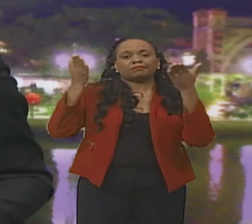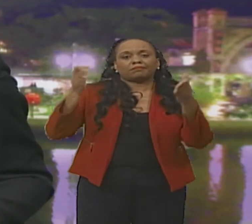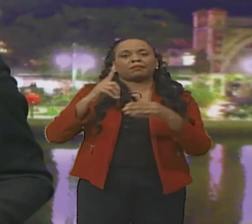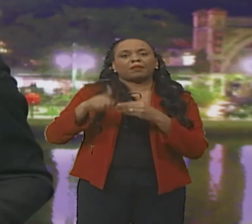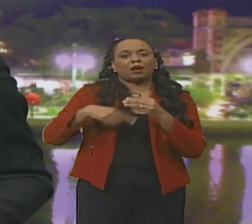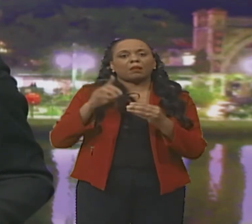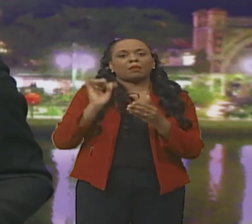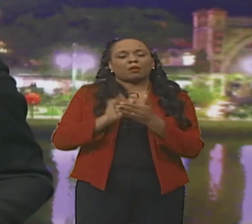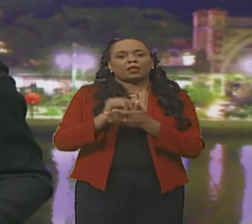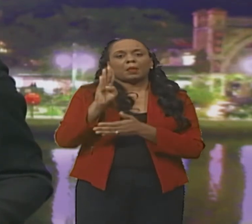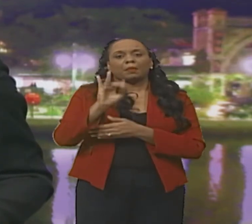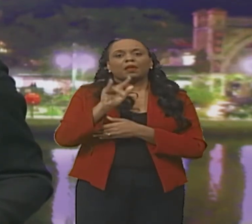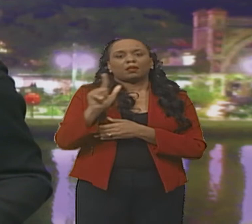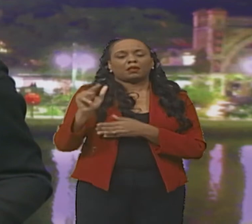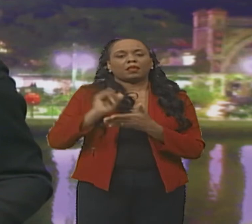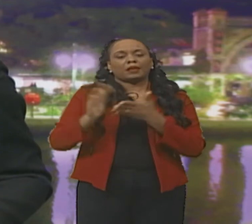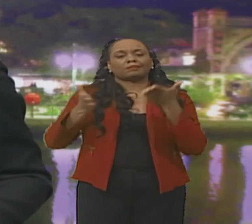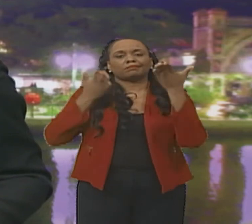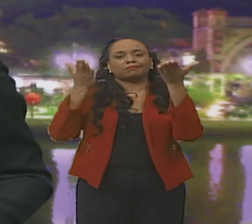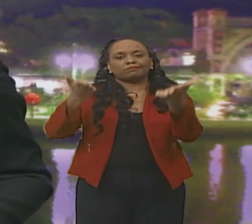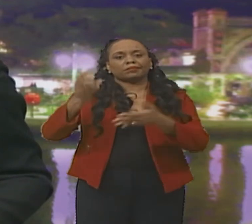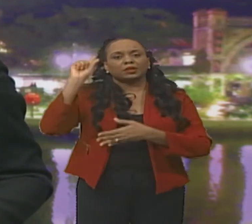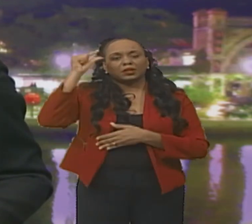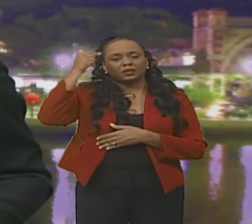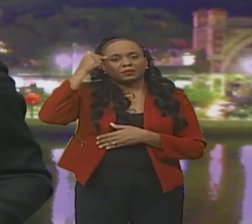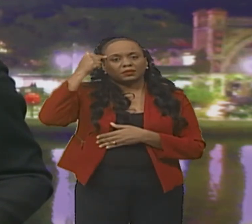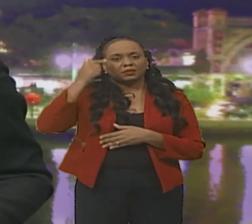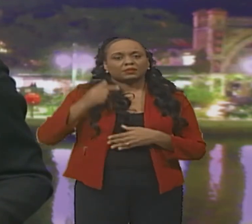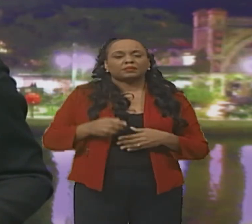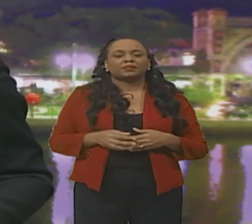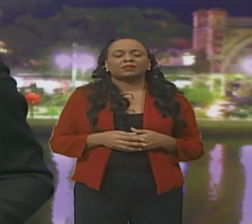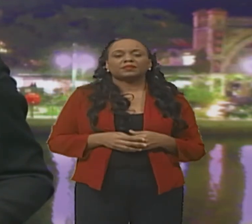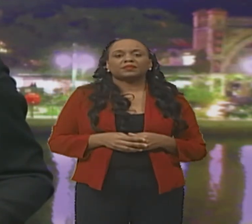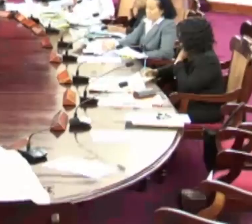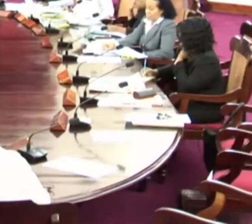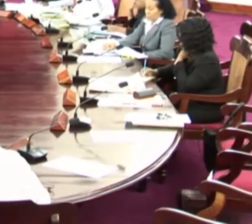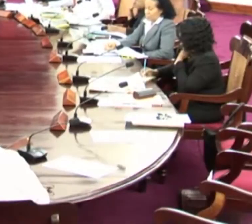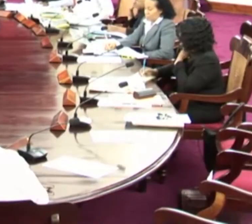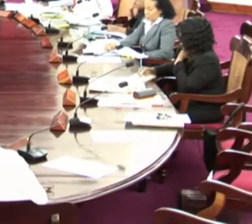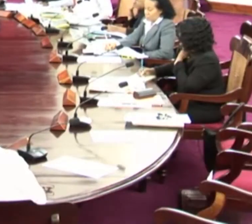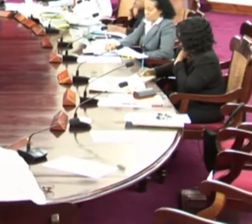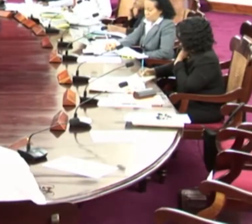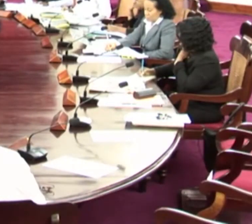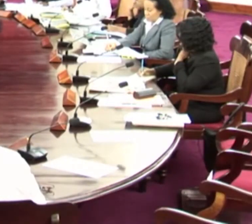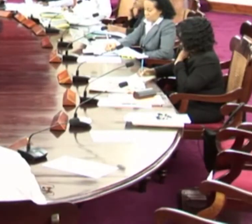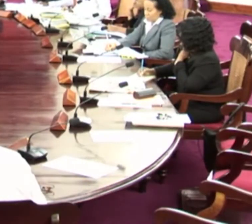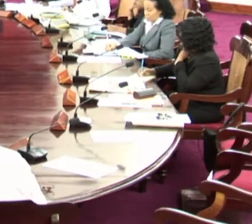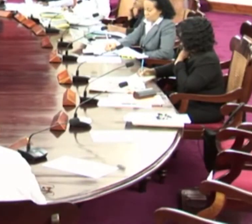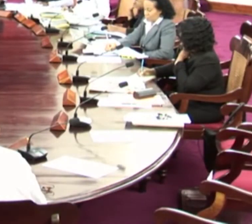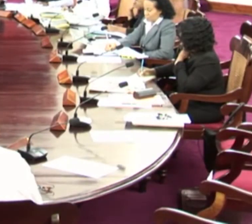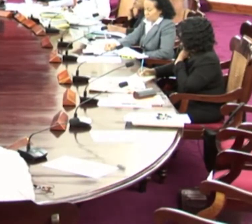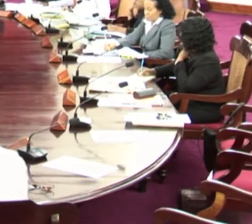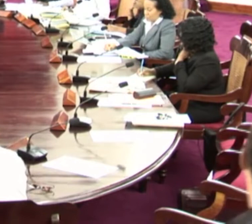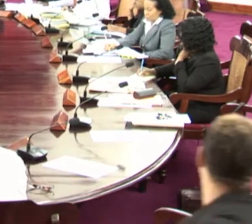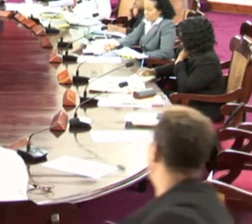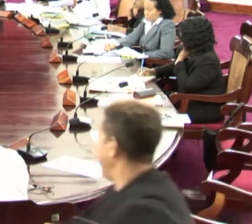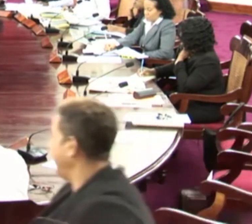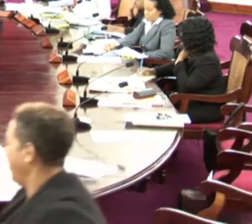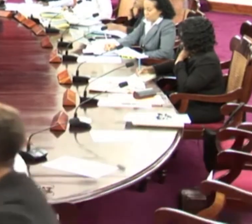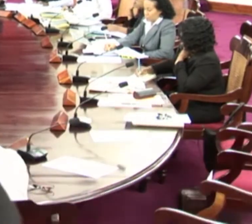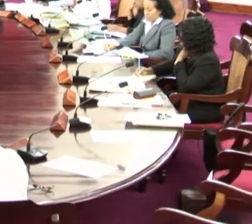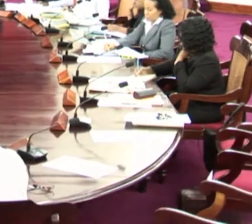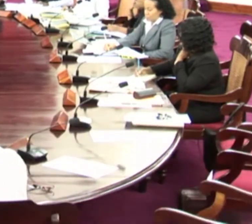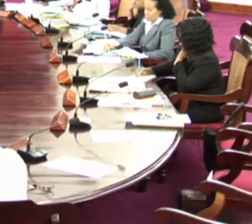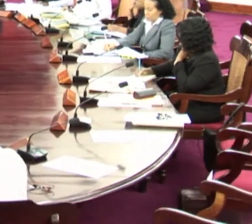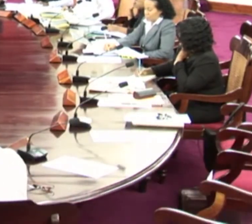in Public Life Bill 2018. I don't think it is a matter of rank in the police force. It